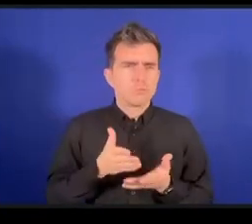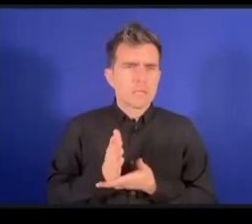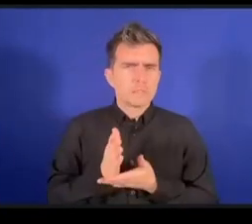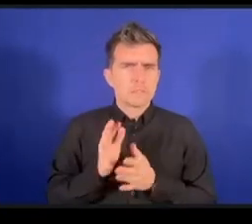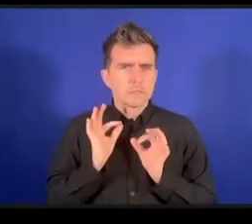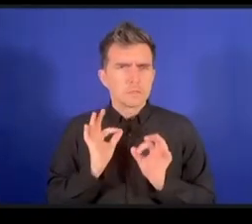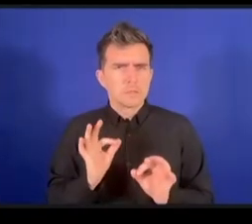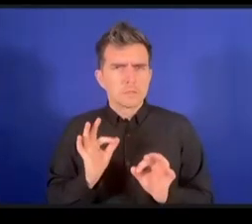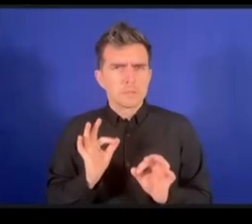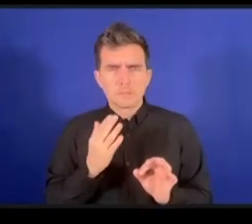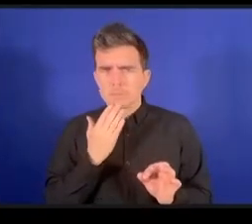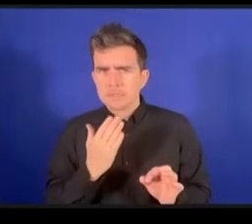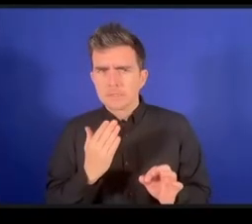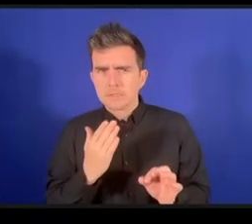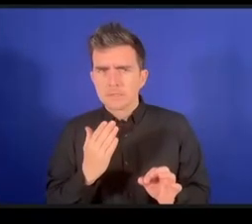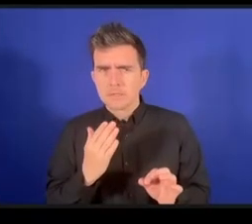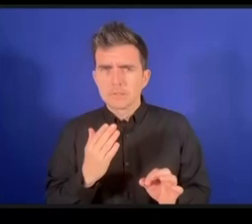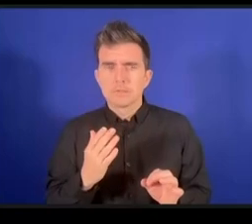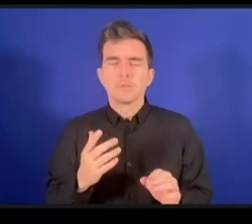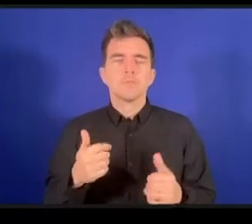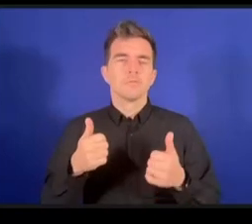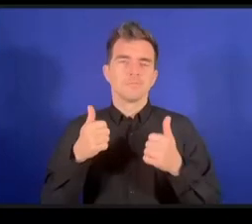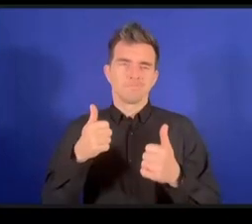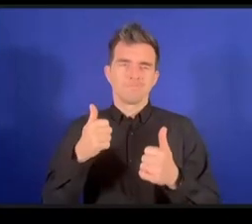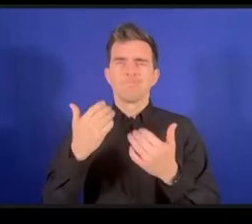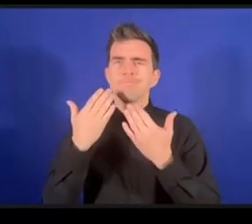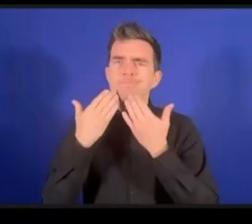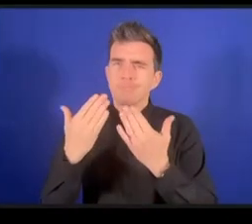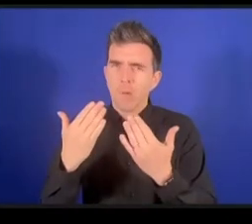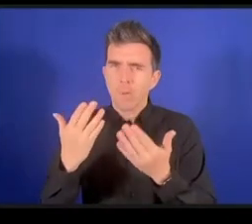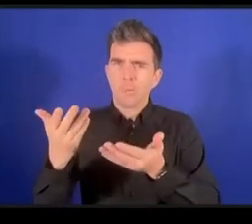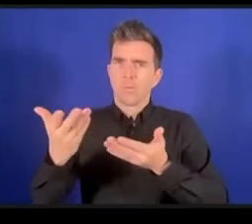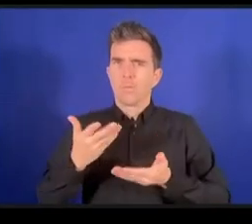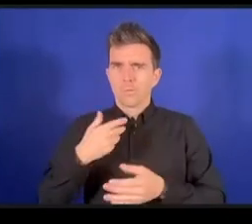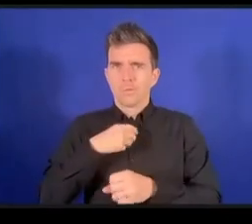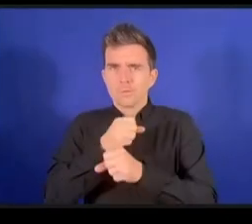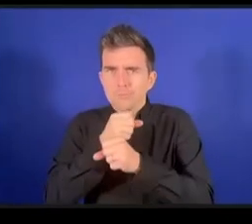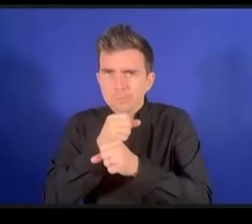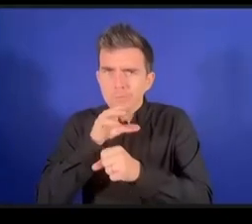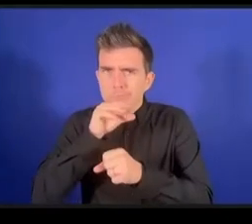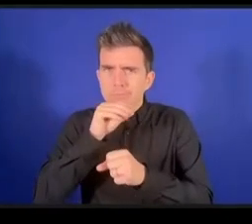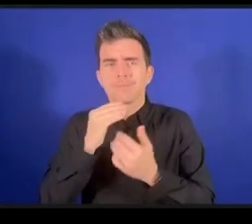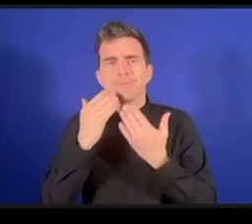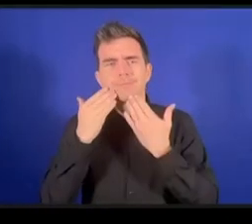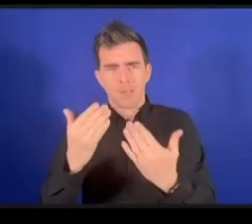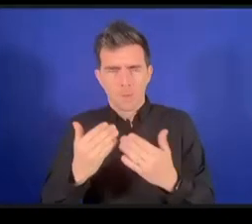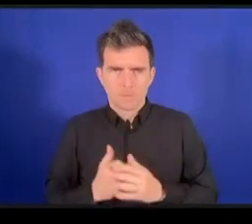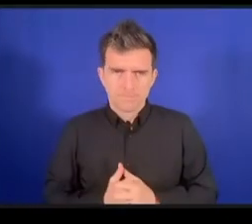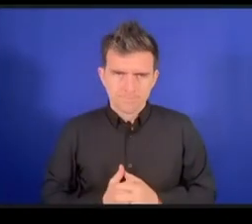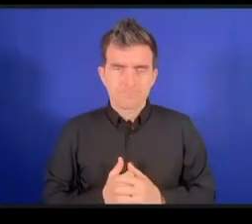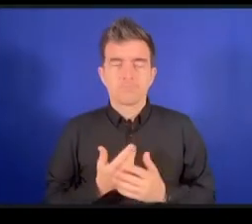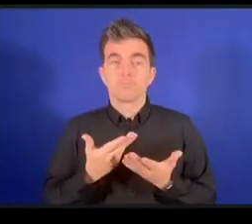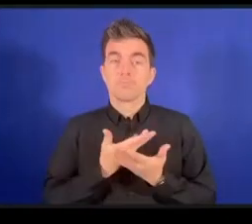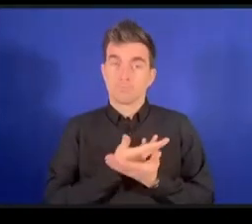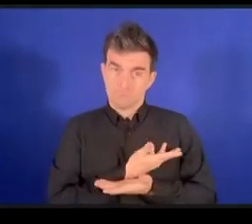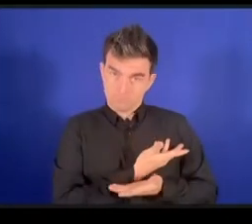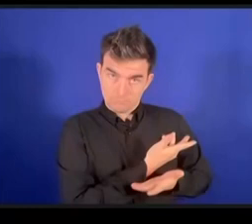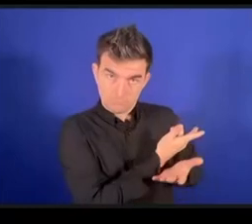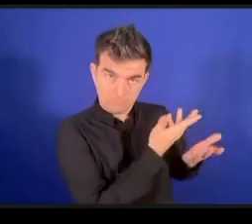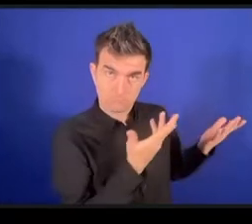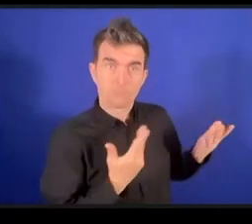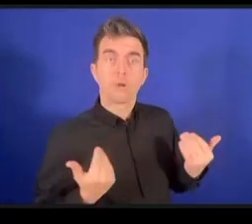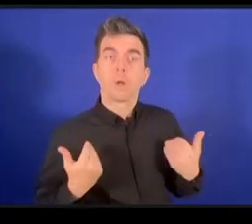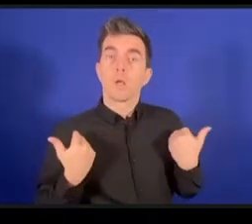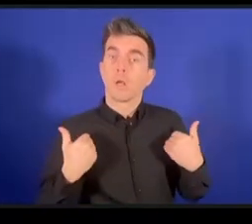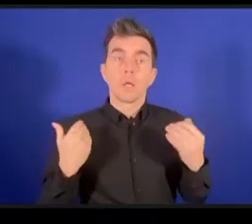you very much, Fio, for speaking on behalf of young people. I have to say it's very exciting to see so many young people engaged in the processes here.